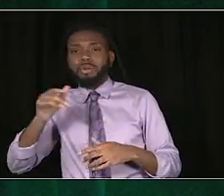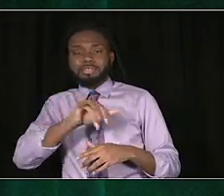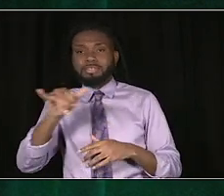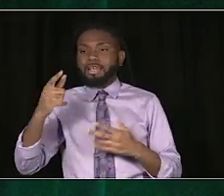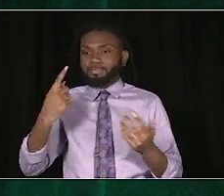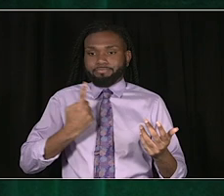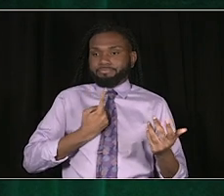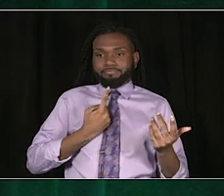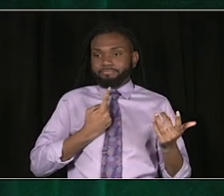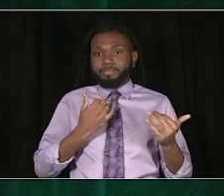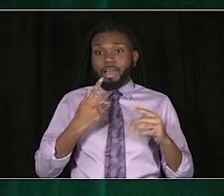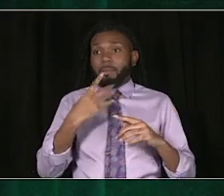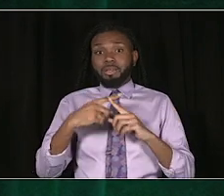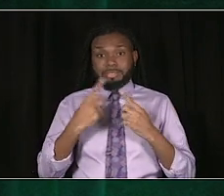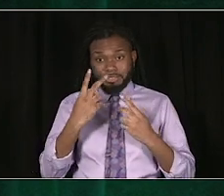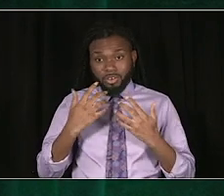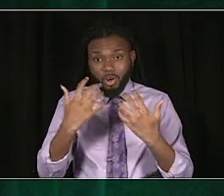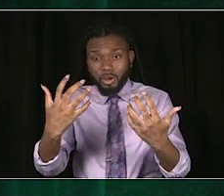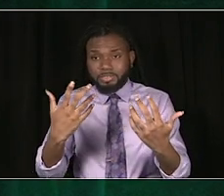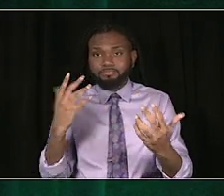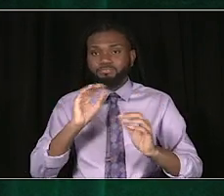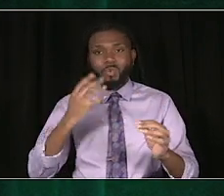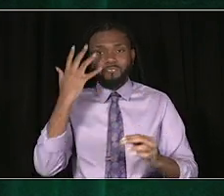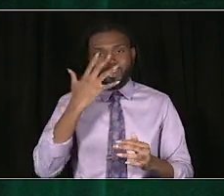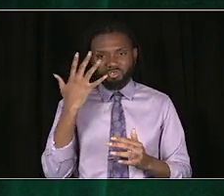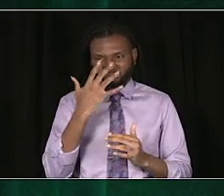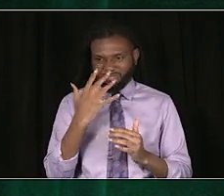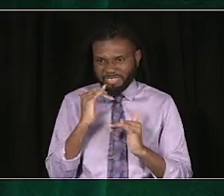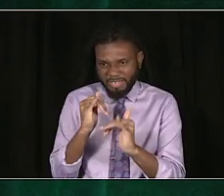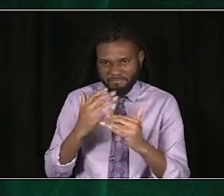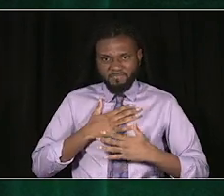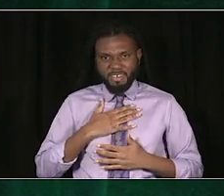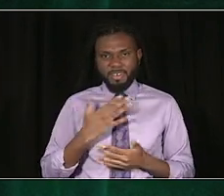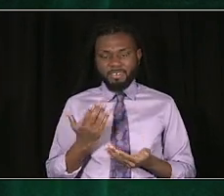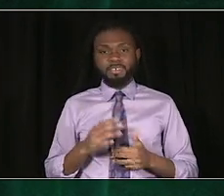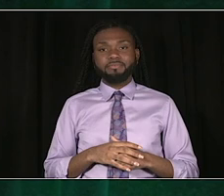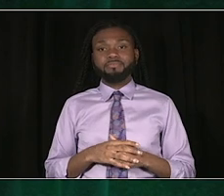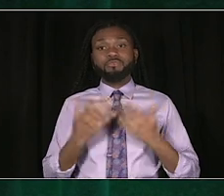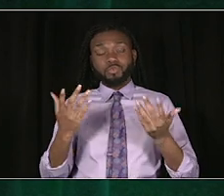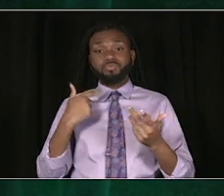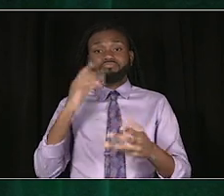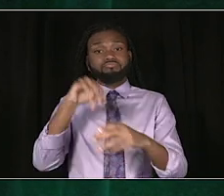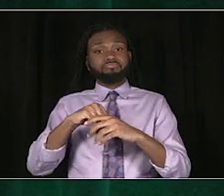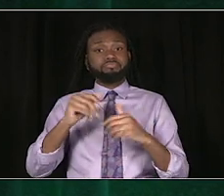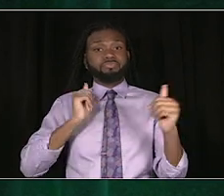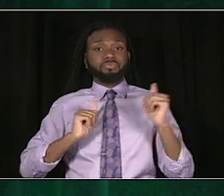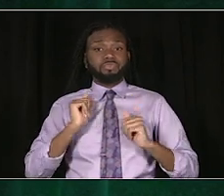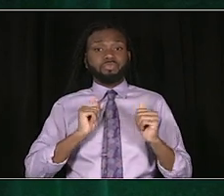the audience where no faces, there weren't any faces that looked like mine. You know, so being on a show